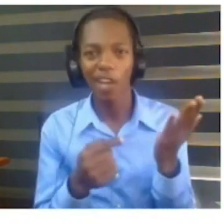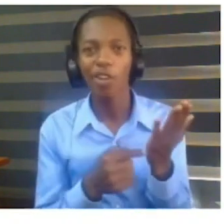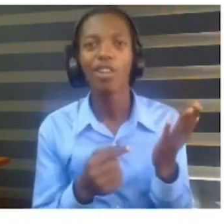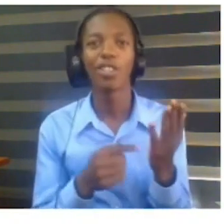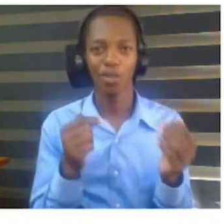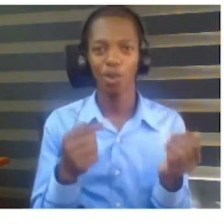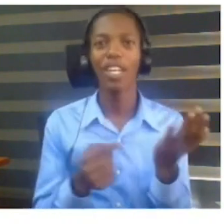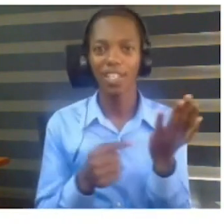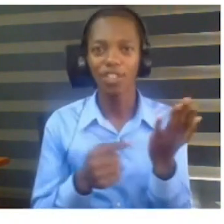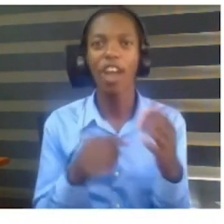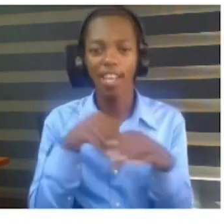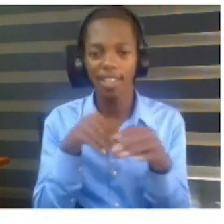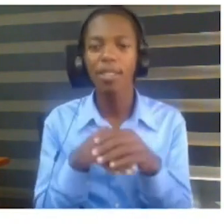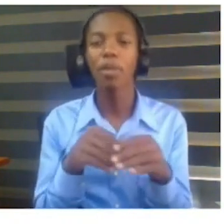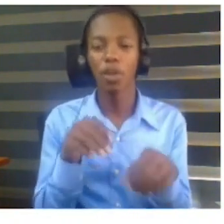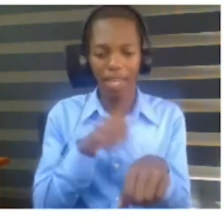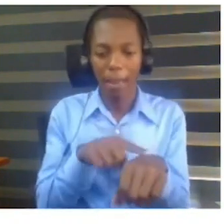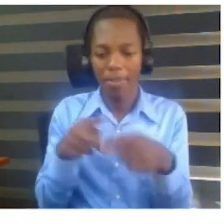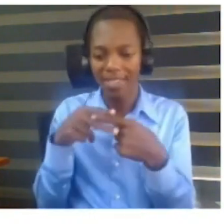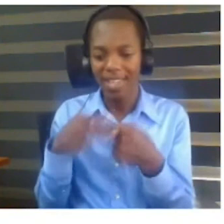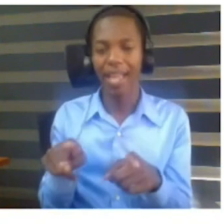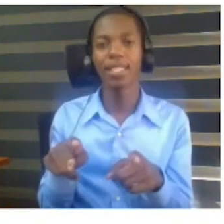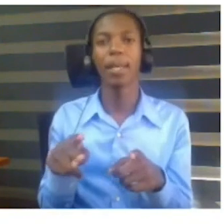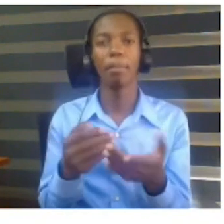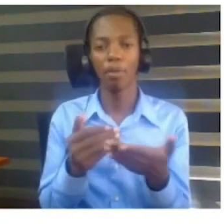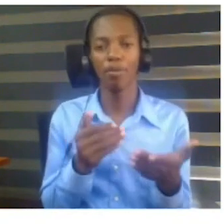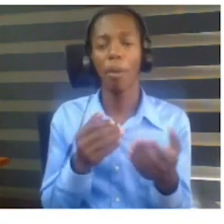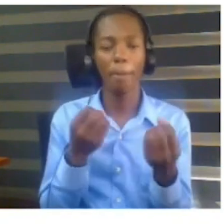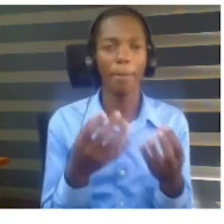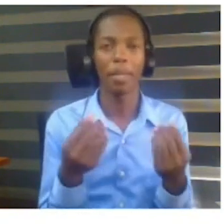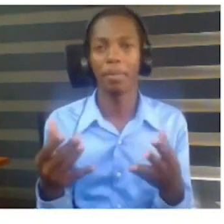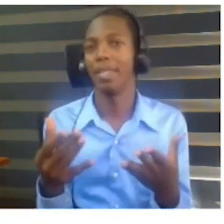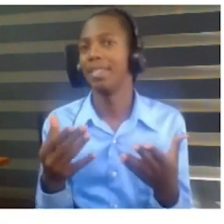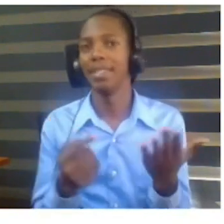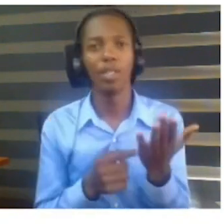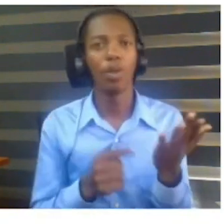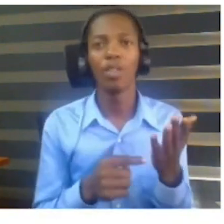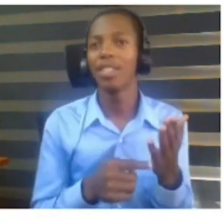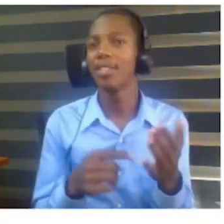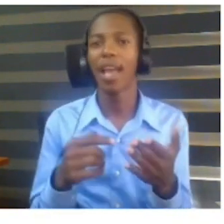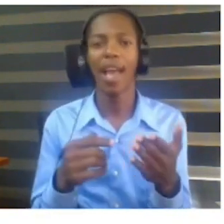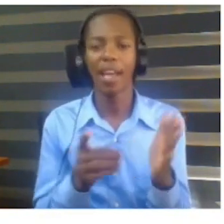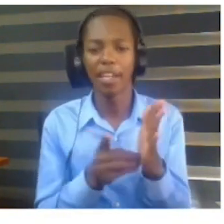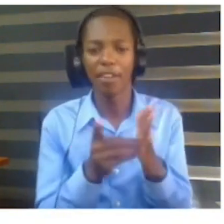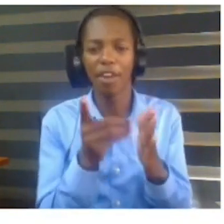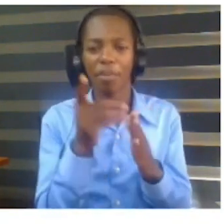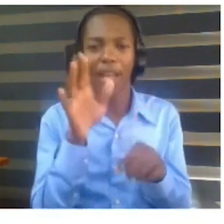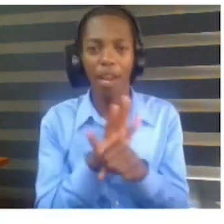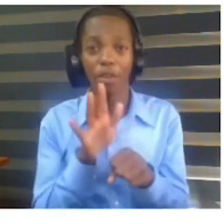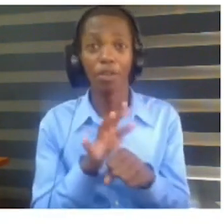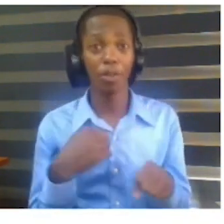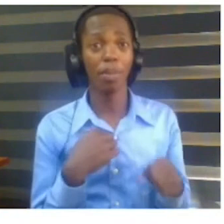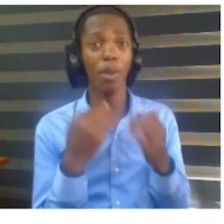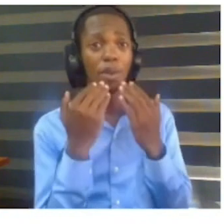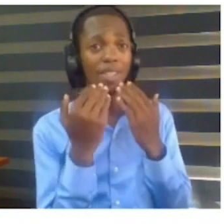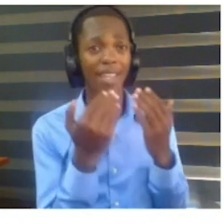at the onset before most technologies are way too advanced. So I want to say many thanks, Haben, and also many